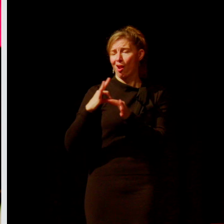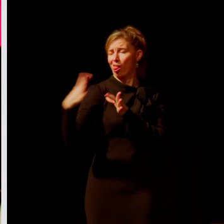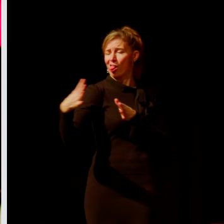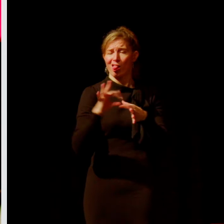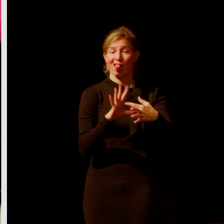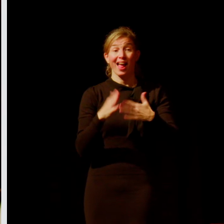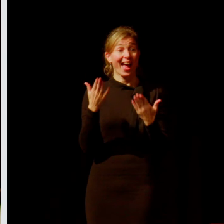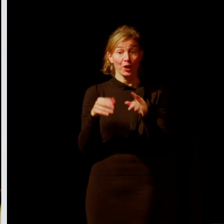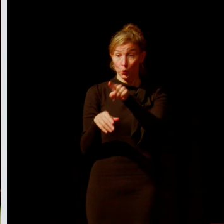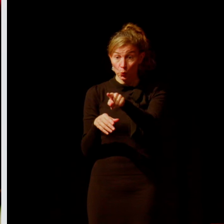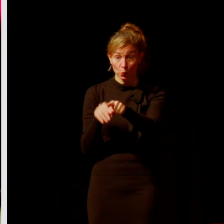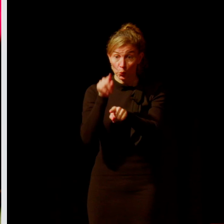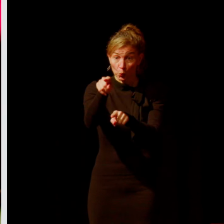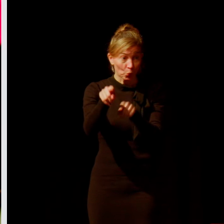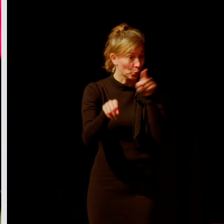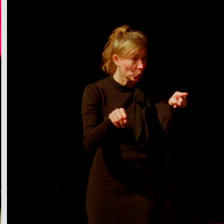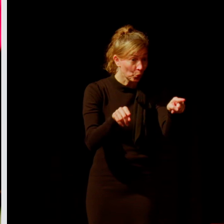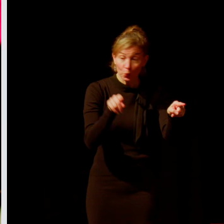you've